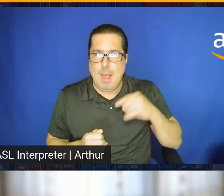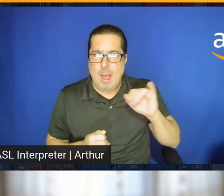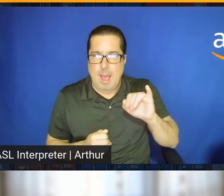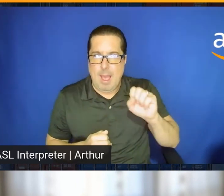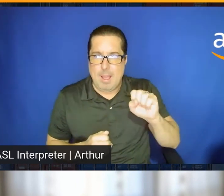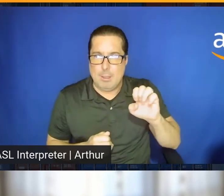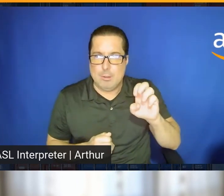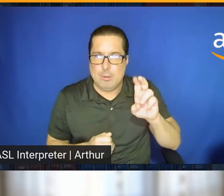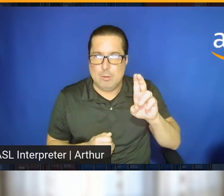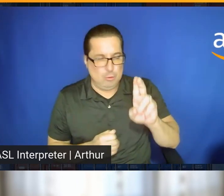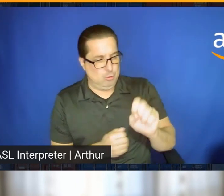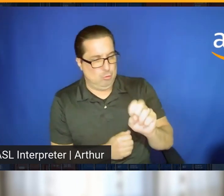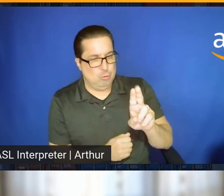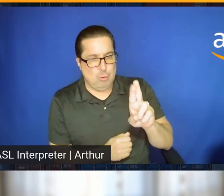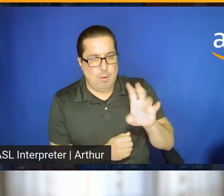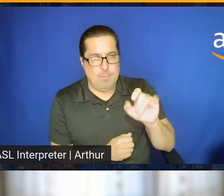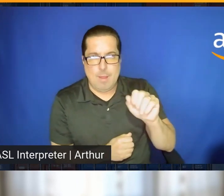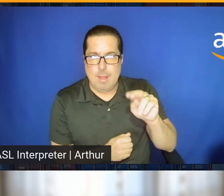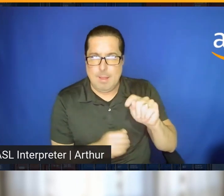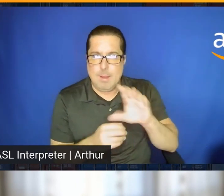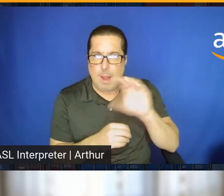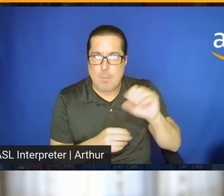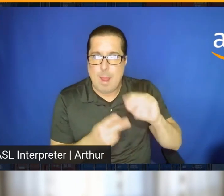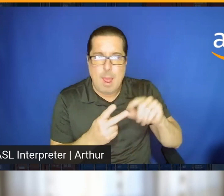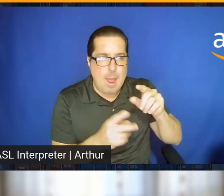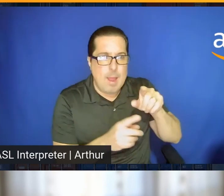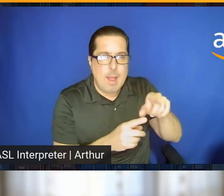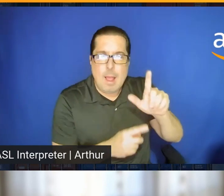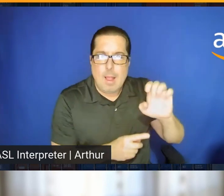actually leveraging Cilium in their products today.